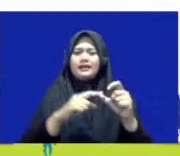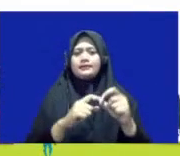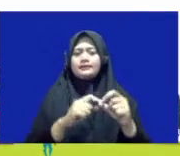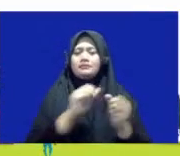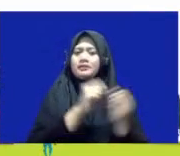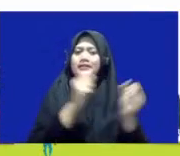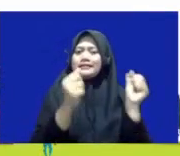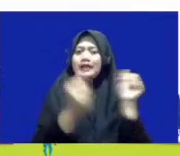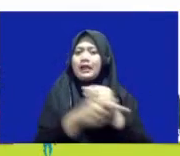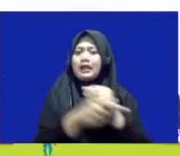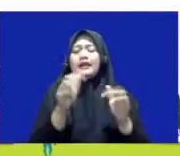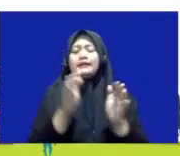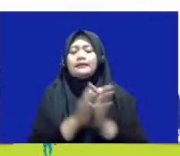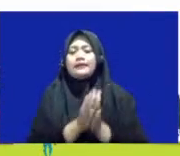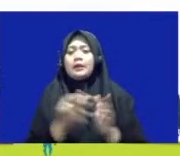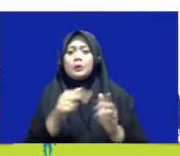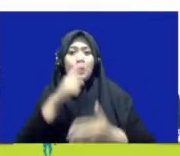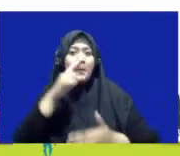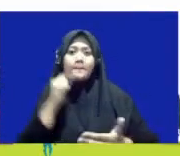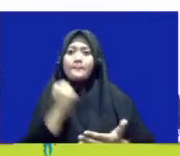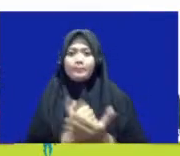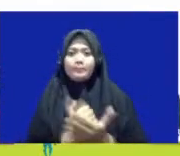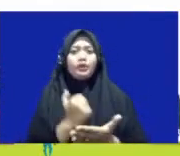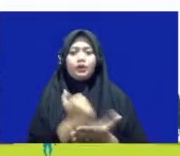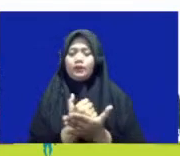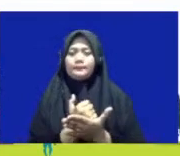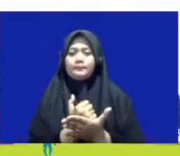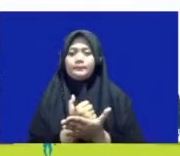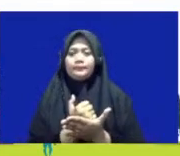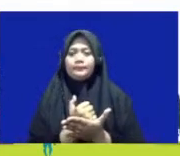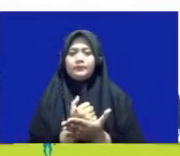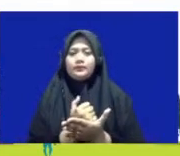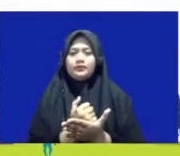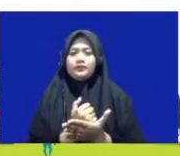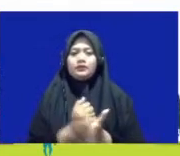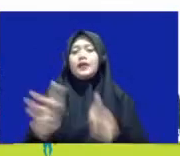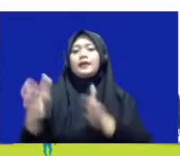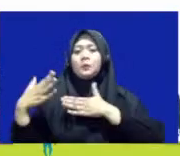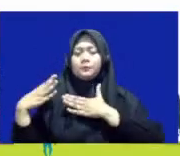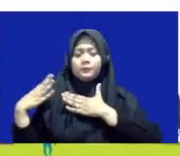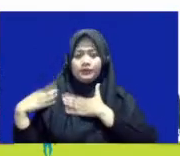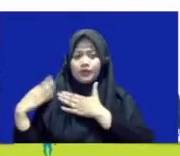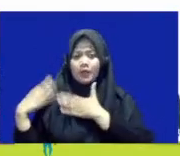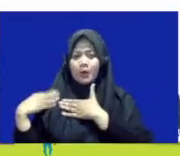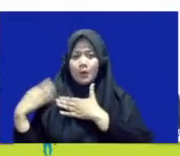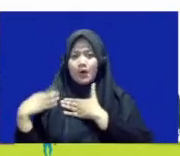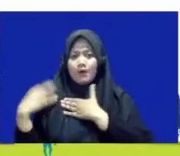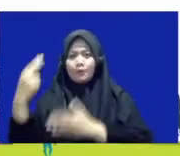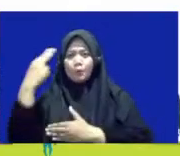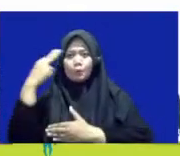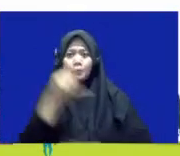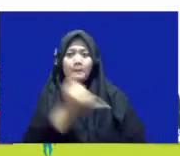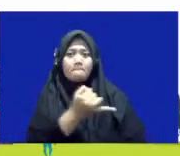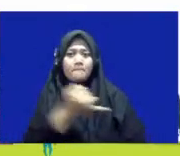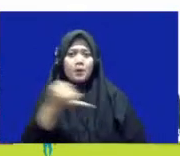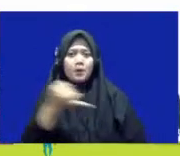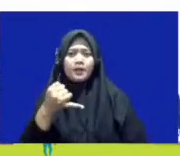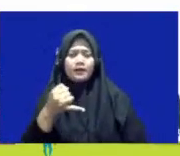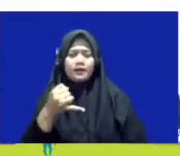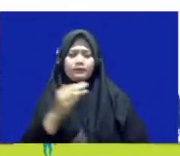to achieve Sustainable Development Goal 2, Zero Hunger. In Indonesia,